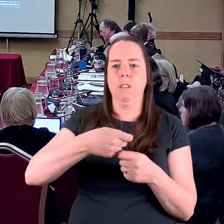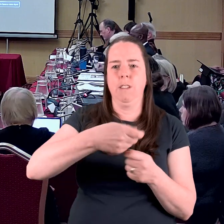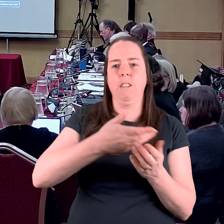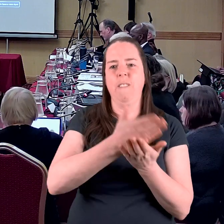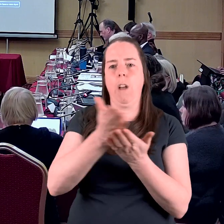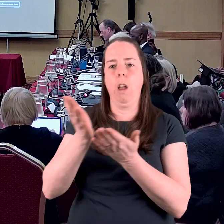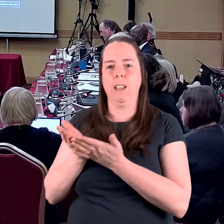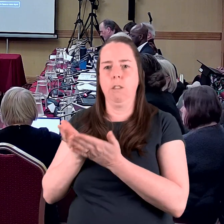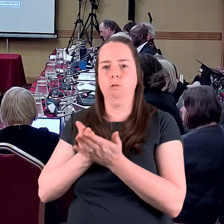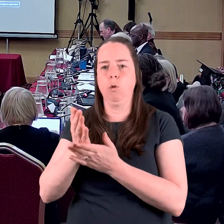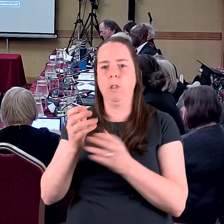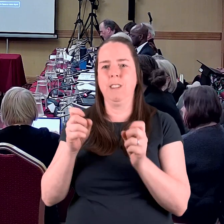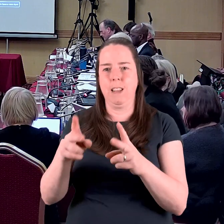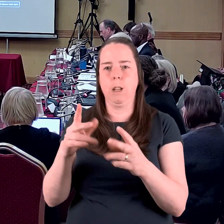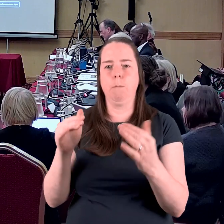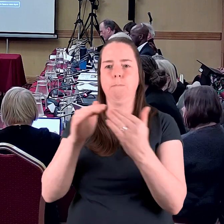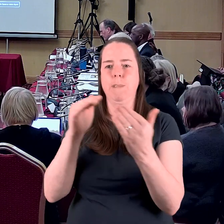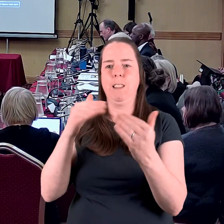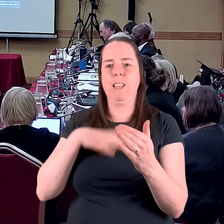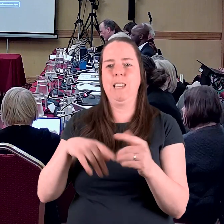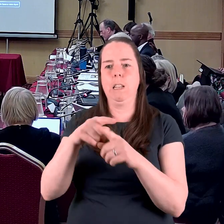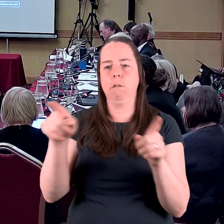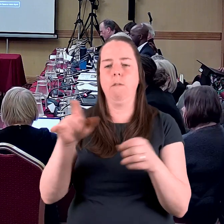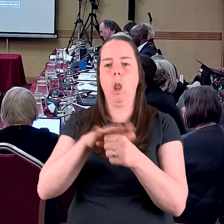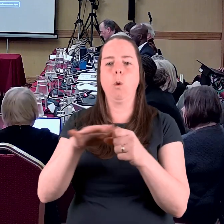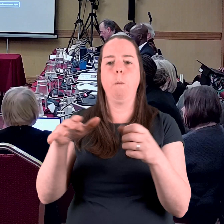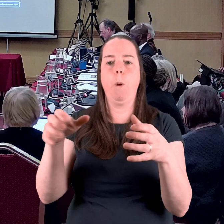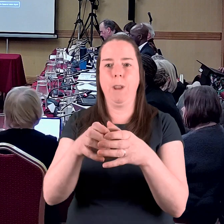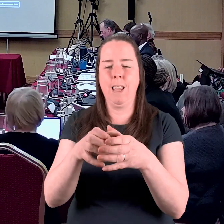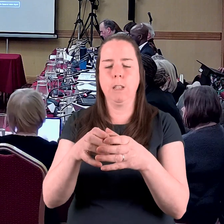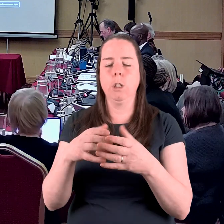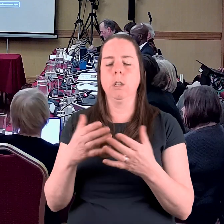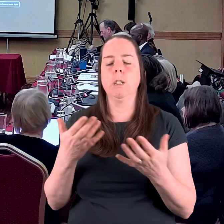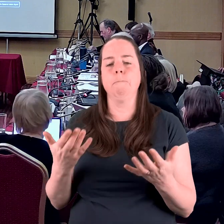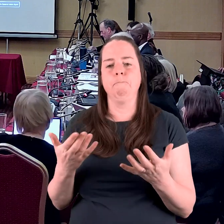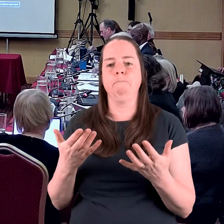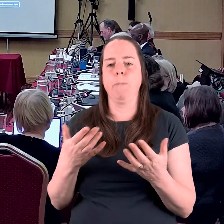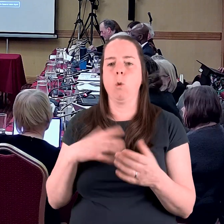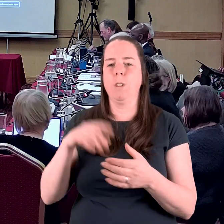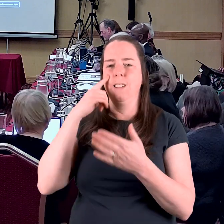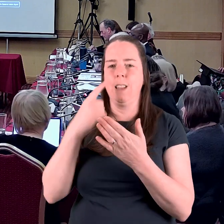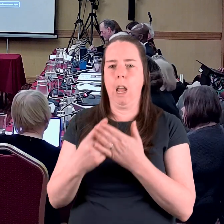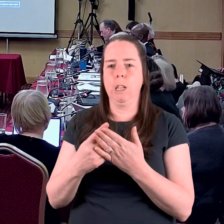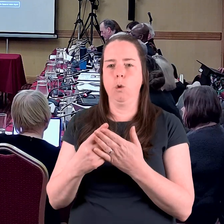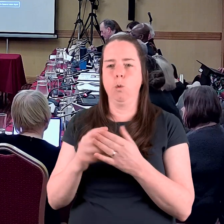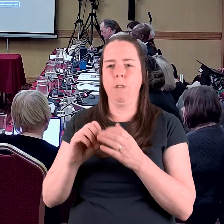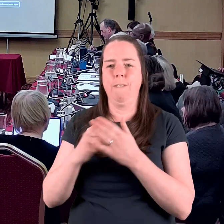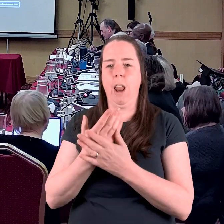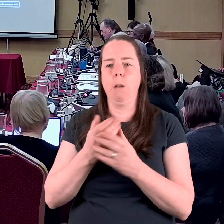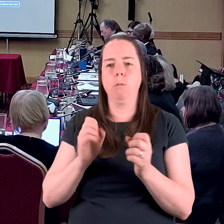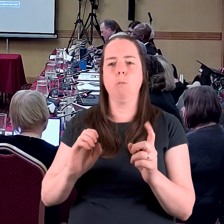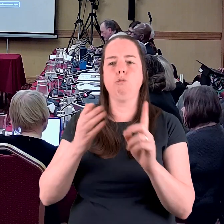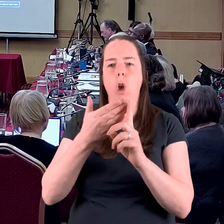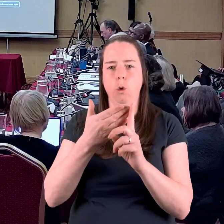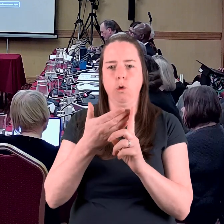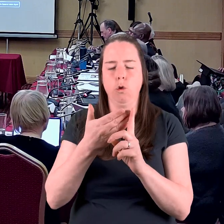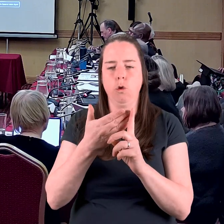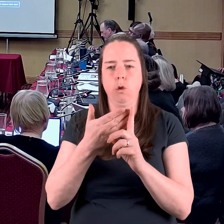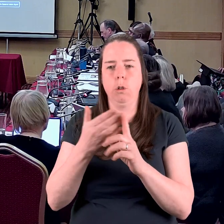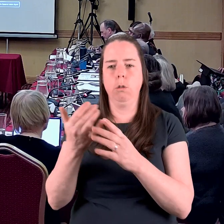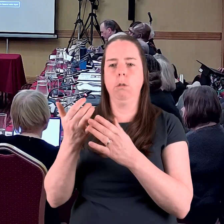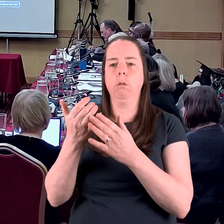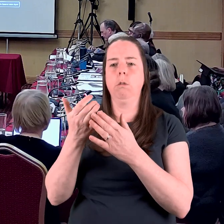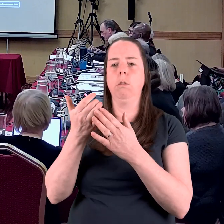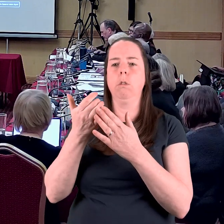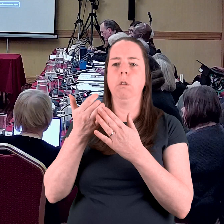system, and we don't really sort of like meet the needs of that local population. So we decided that we're going to probably develop an approach